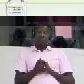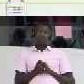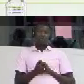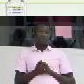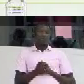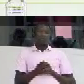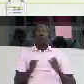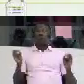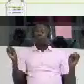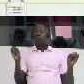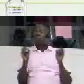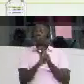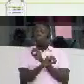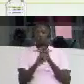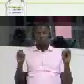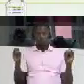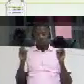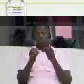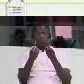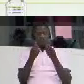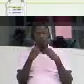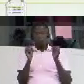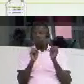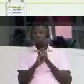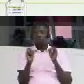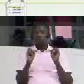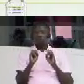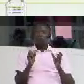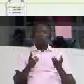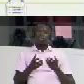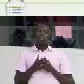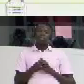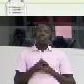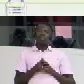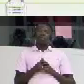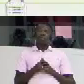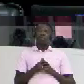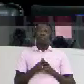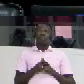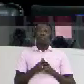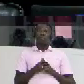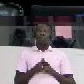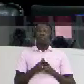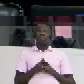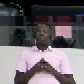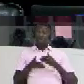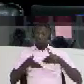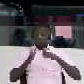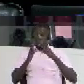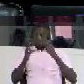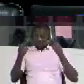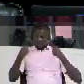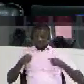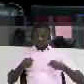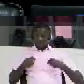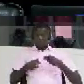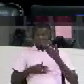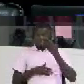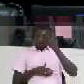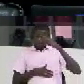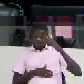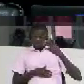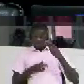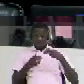ma dara. No one told me anything. Did they, the way they were dressed and the manner in which they were going